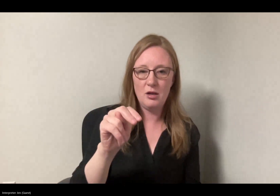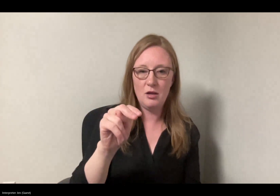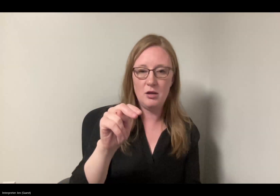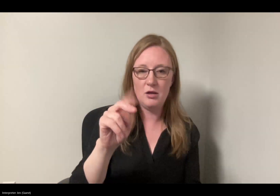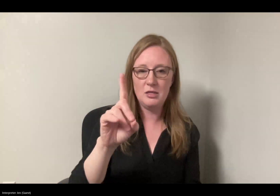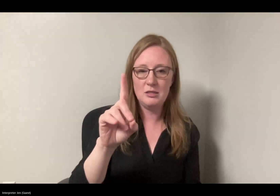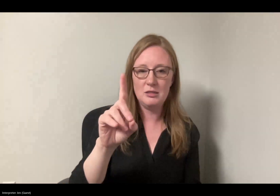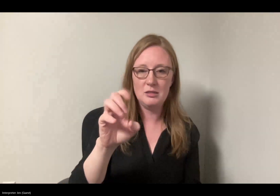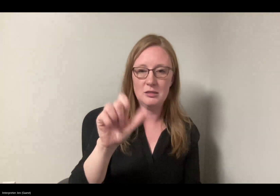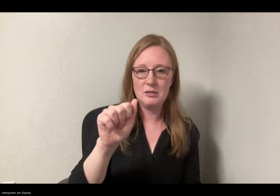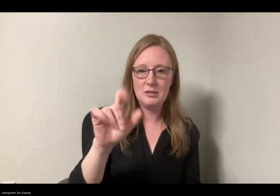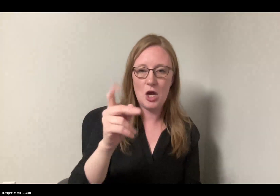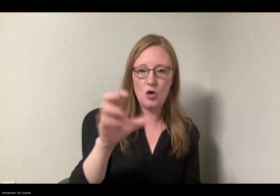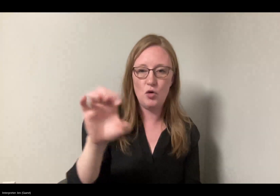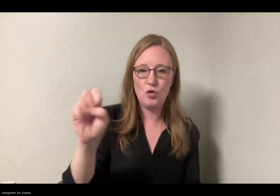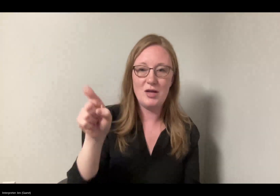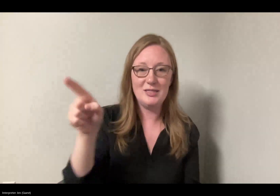can answer all your.